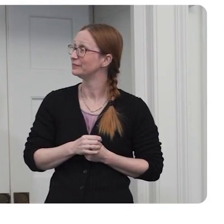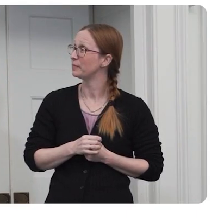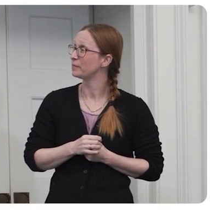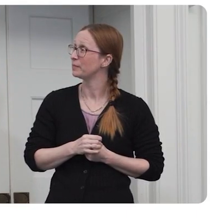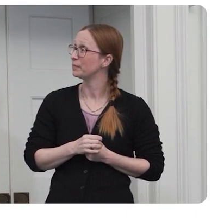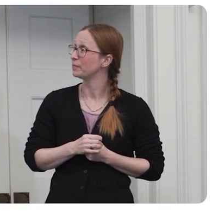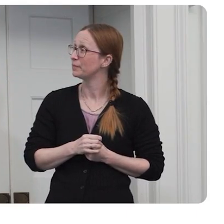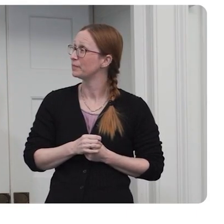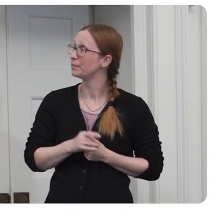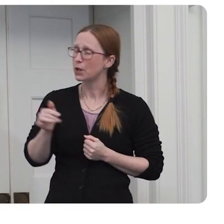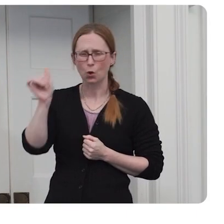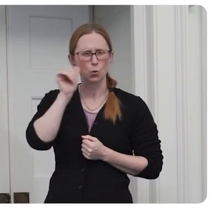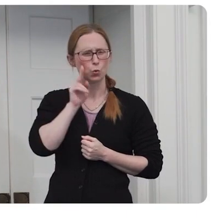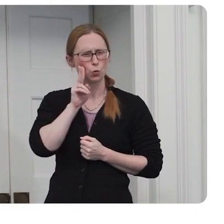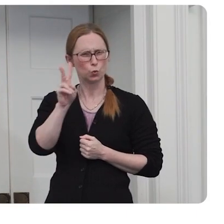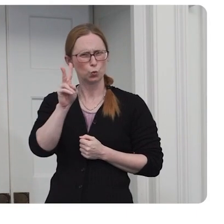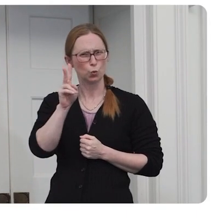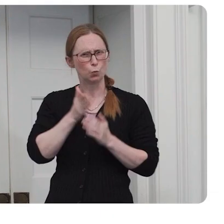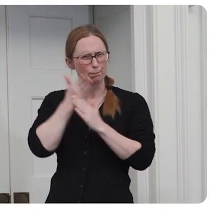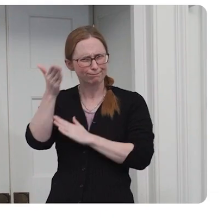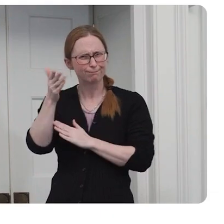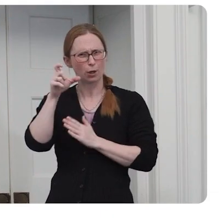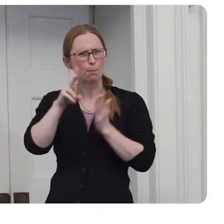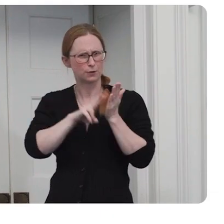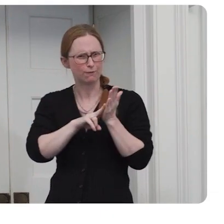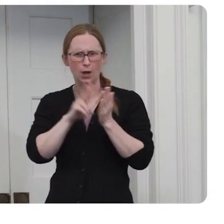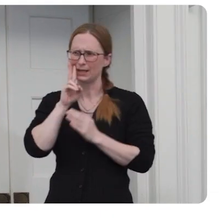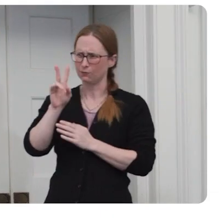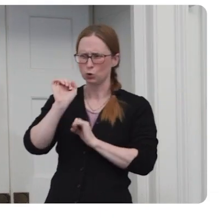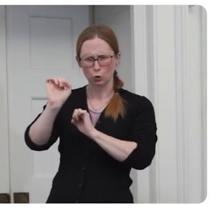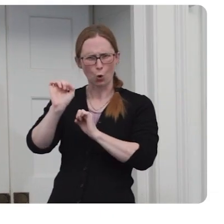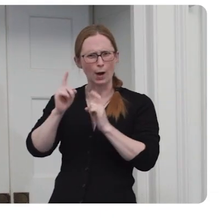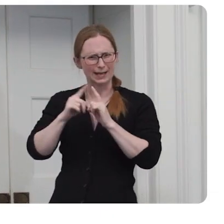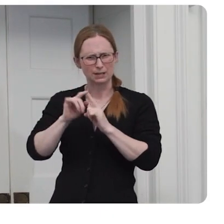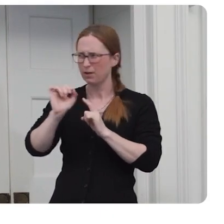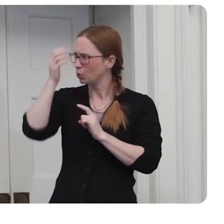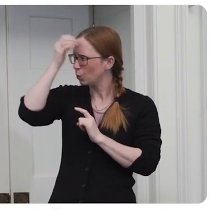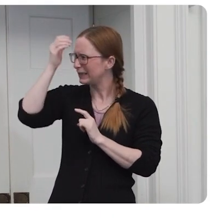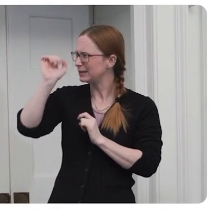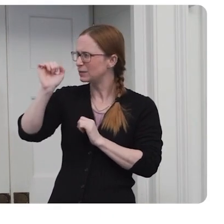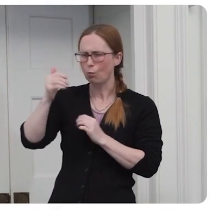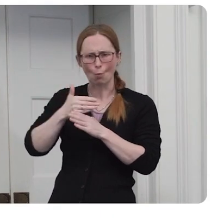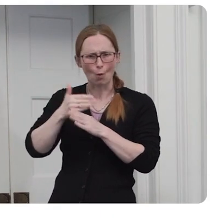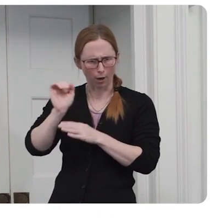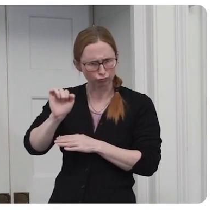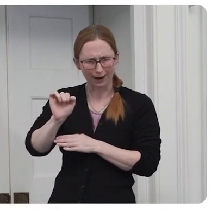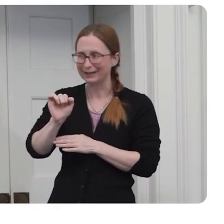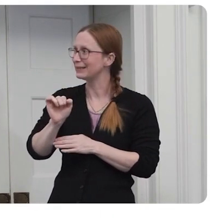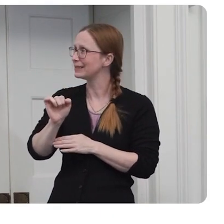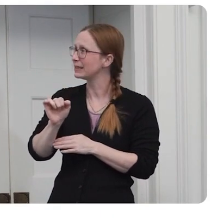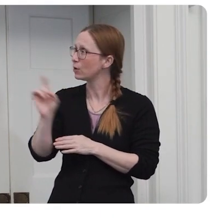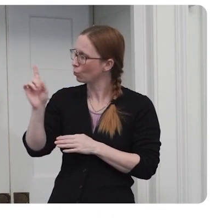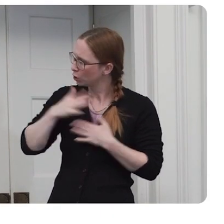What do you like about I know you saw Queen's work at Compton Verney, didn't you, Grace? Yeah, I did. Population